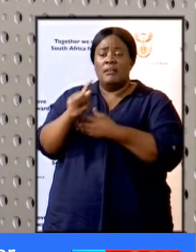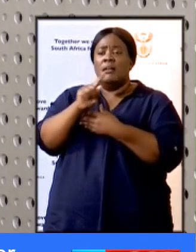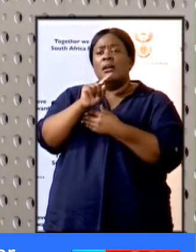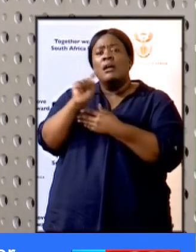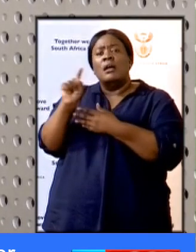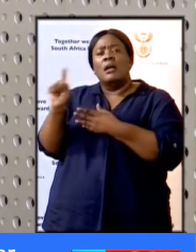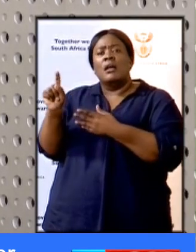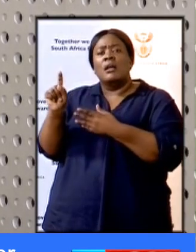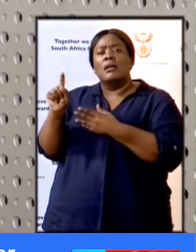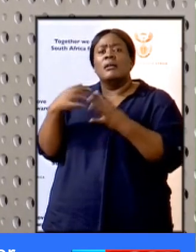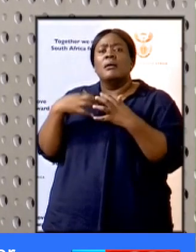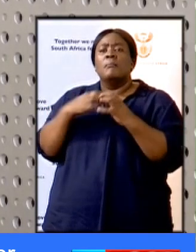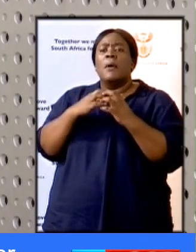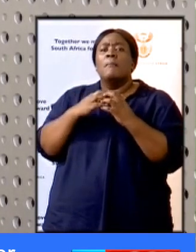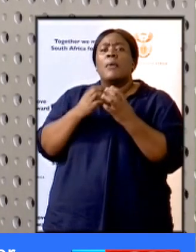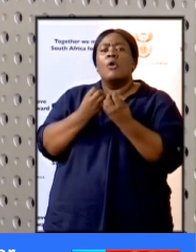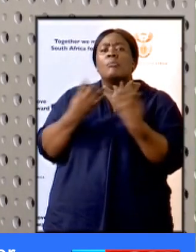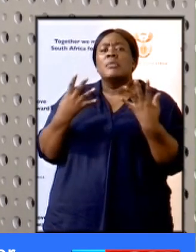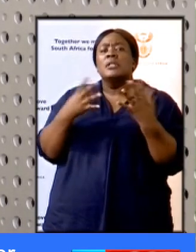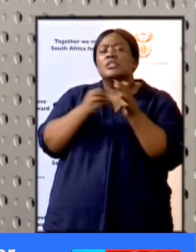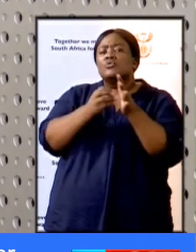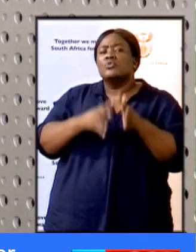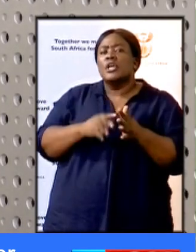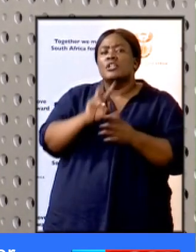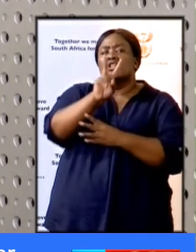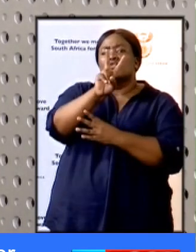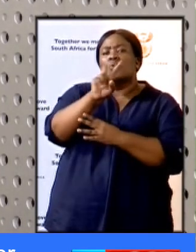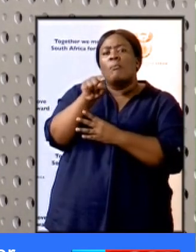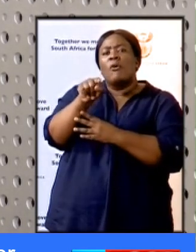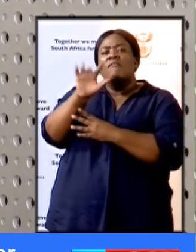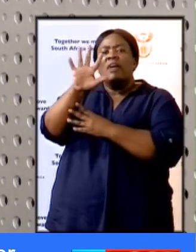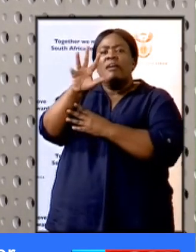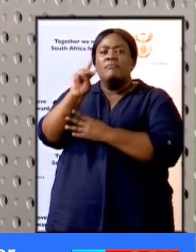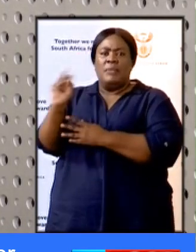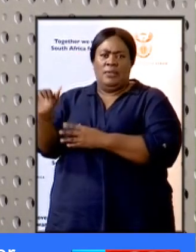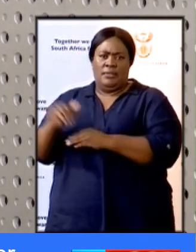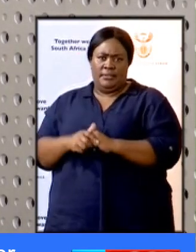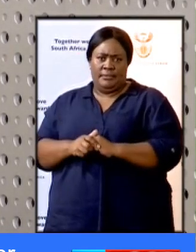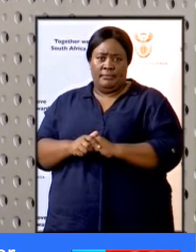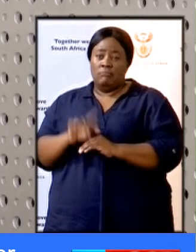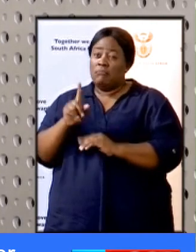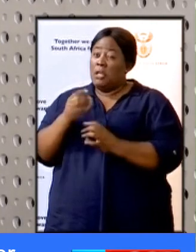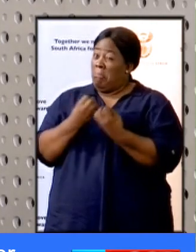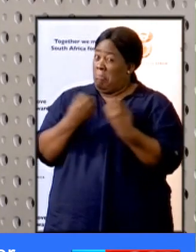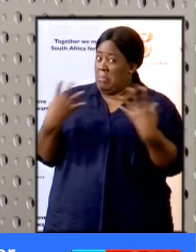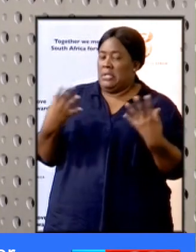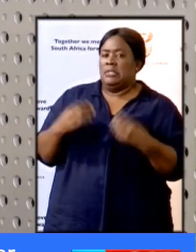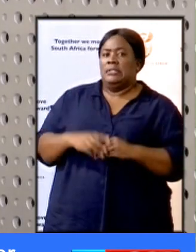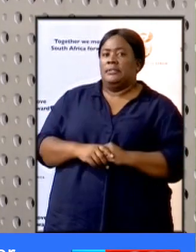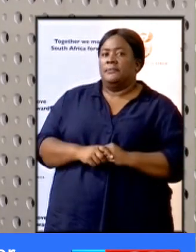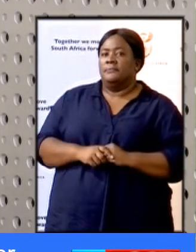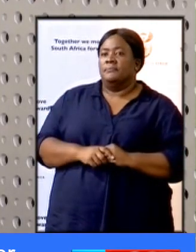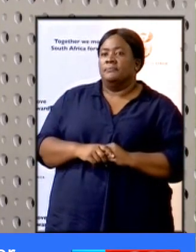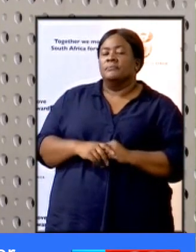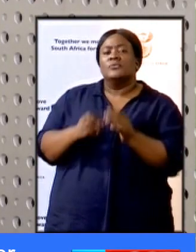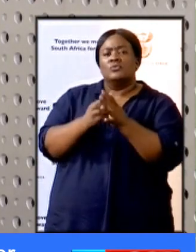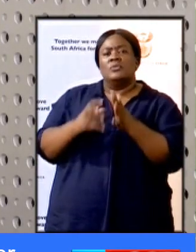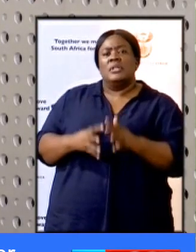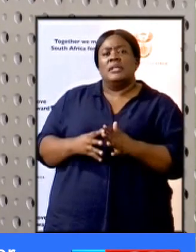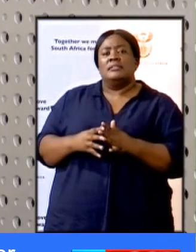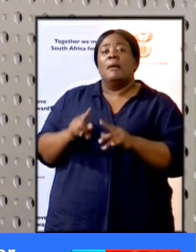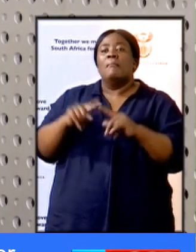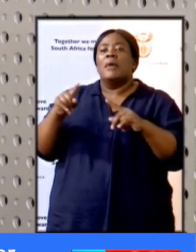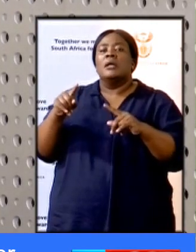of 2.5 million students. That's a big number, although far less than